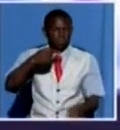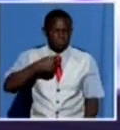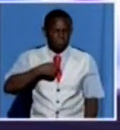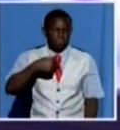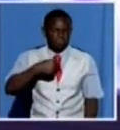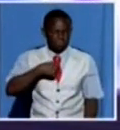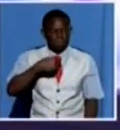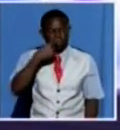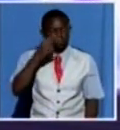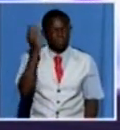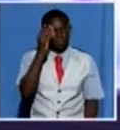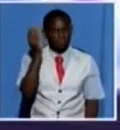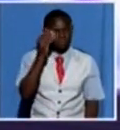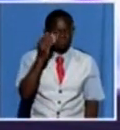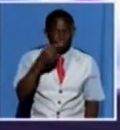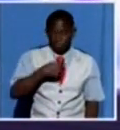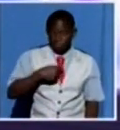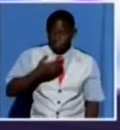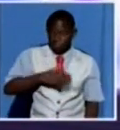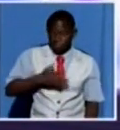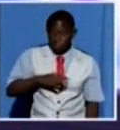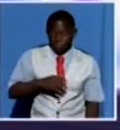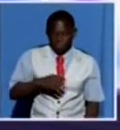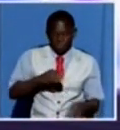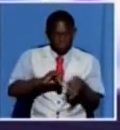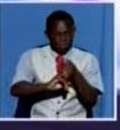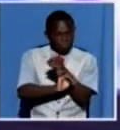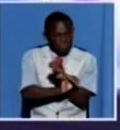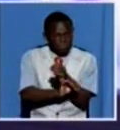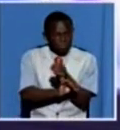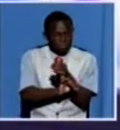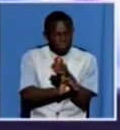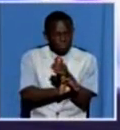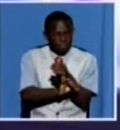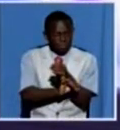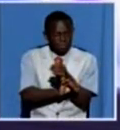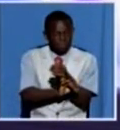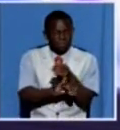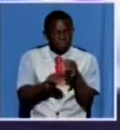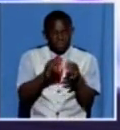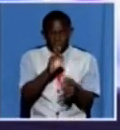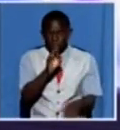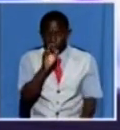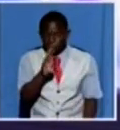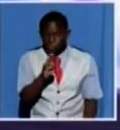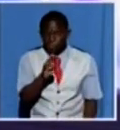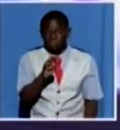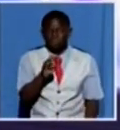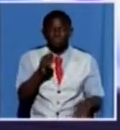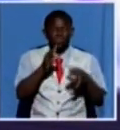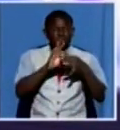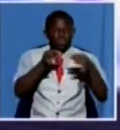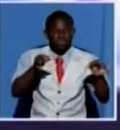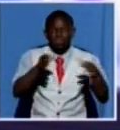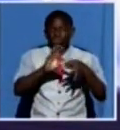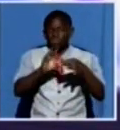media. The people who speak, I'll pretend I have not heard. Because as government, you cannot be working based on